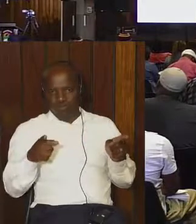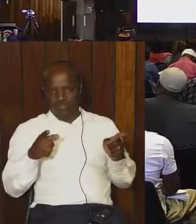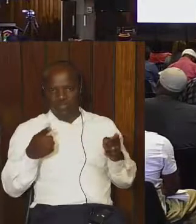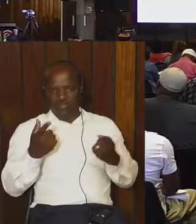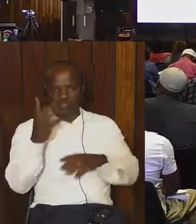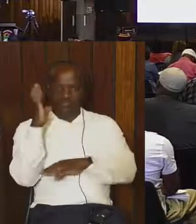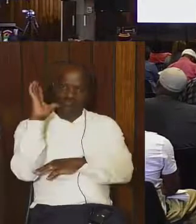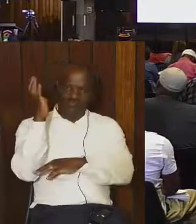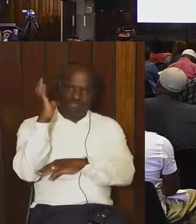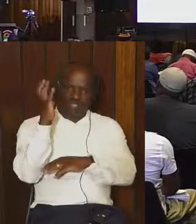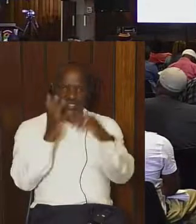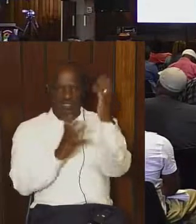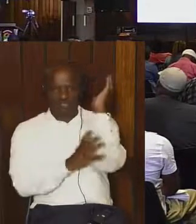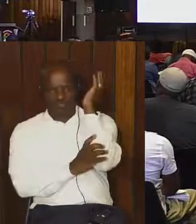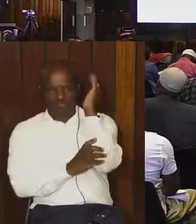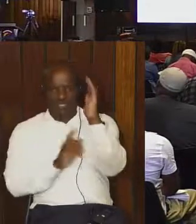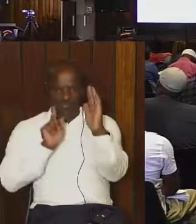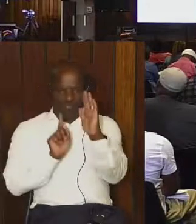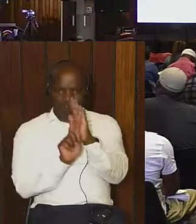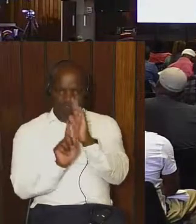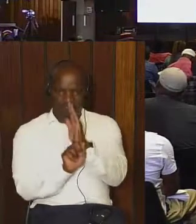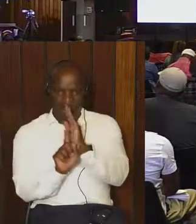trees and congested